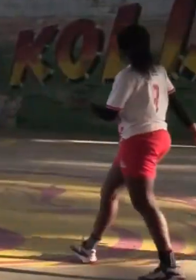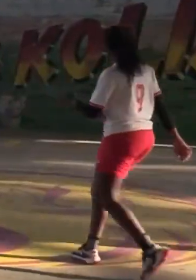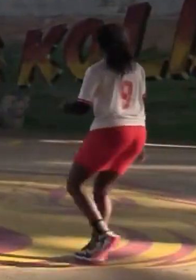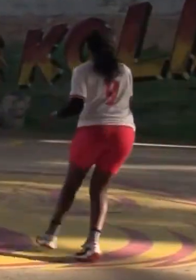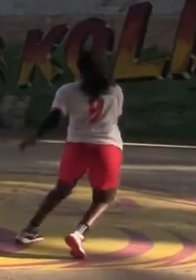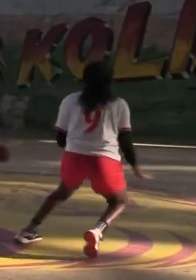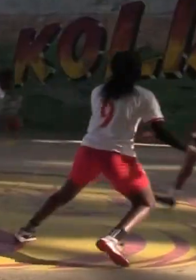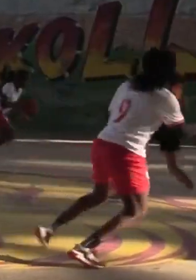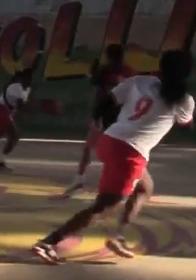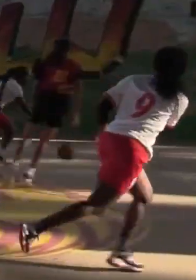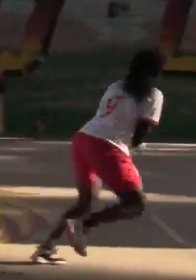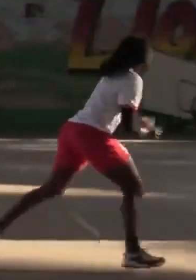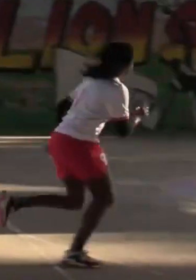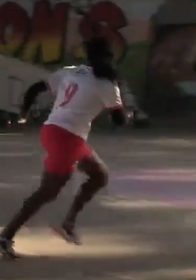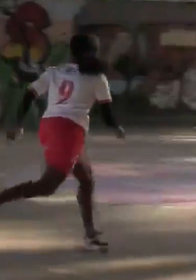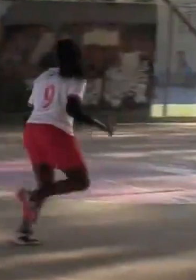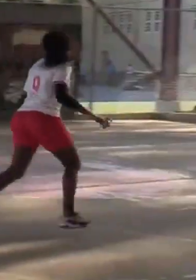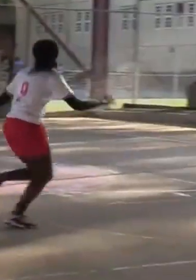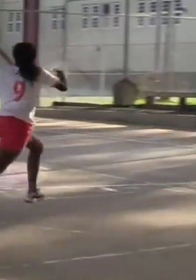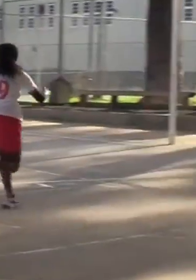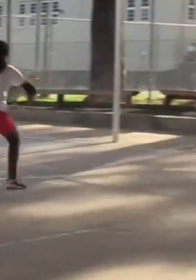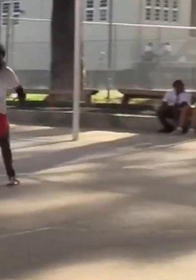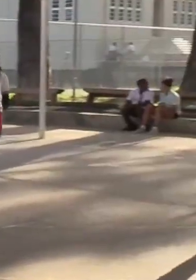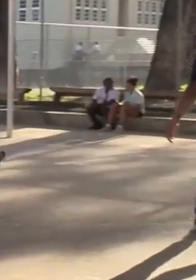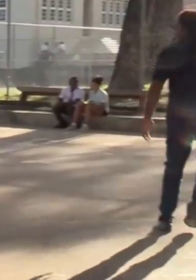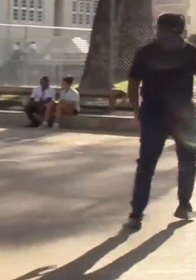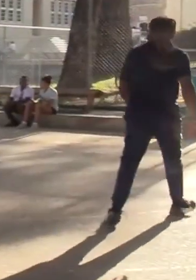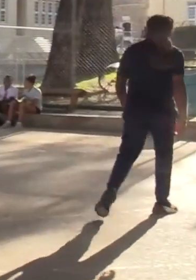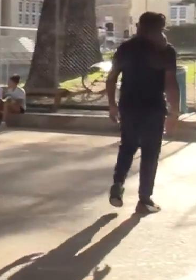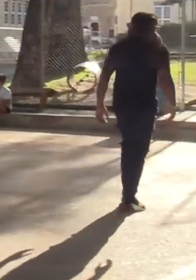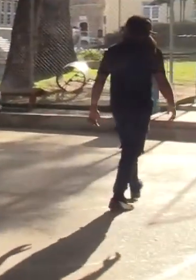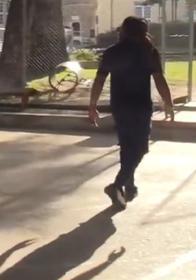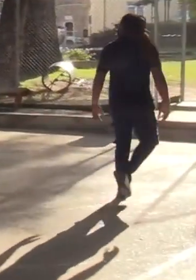Harrison College by a whopping 38-point margin,